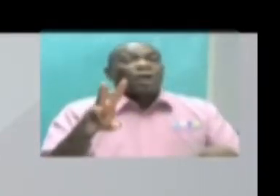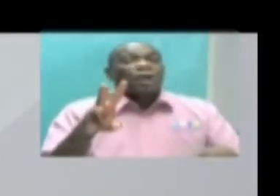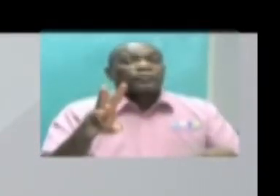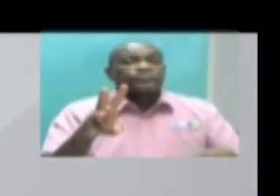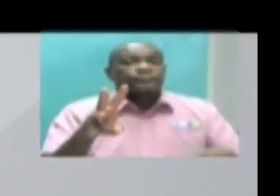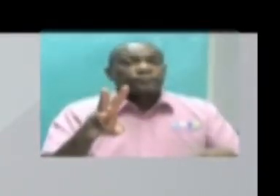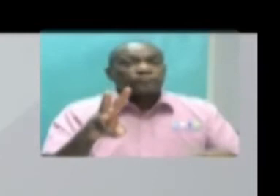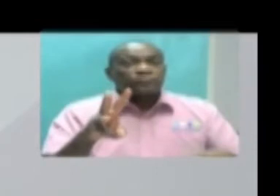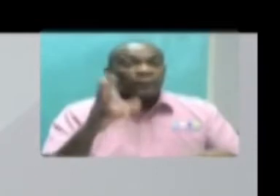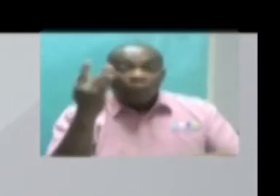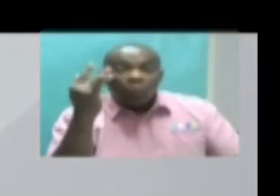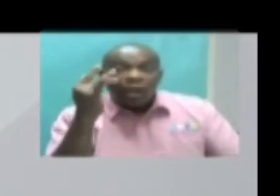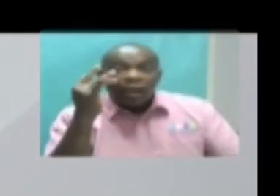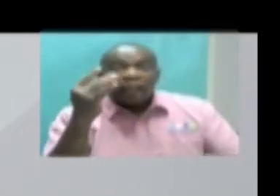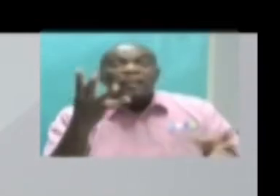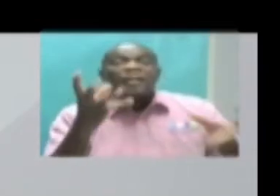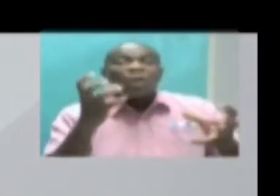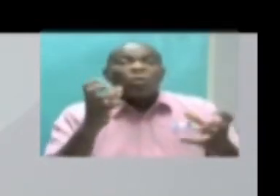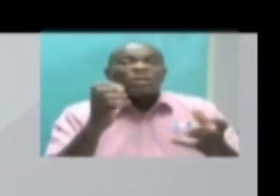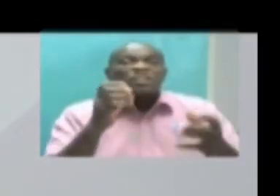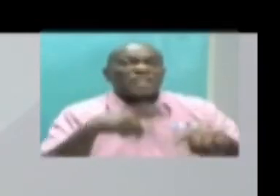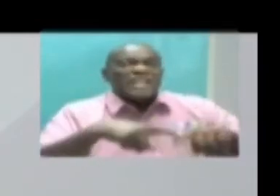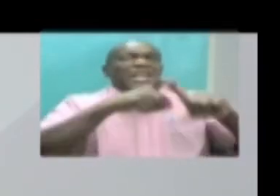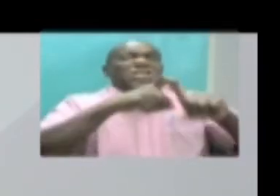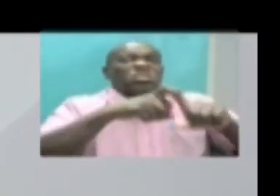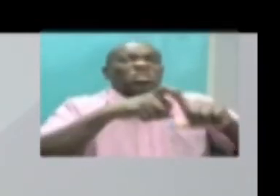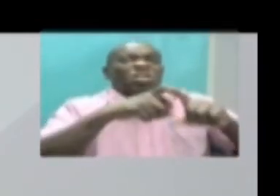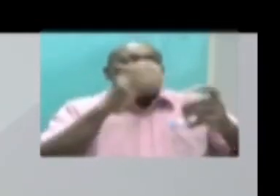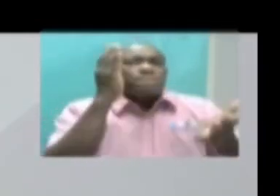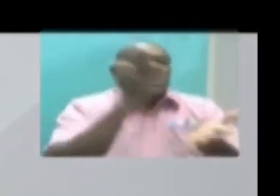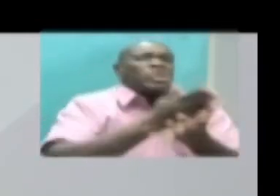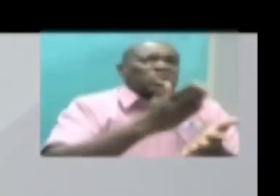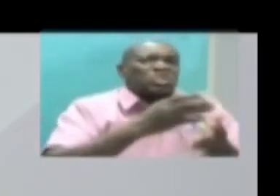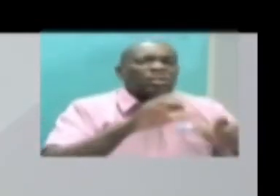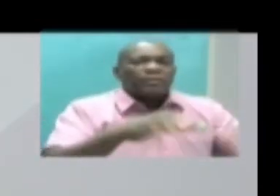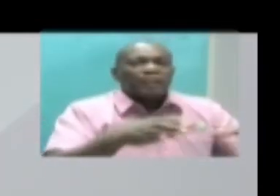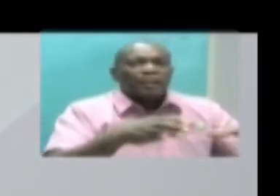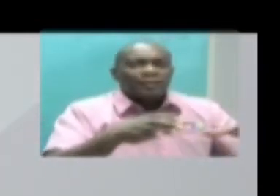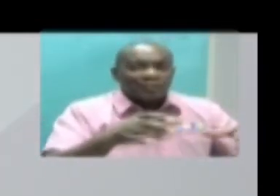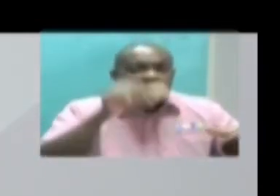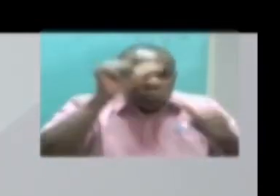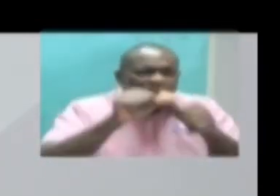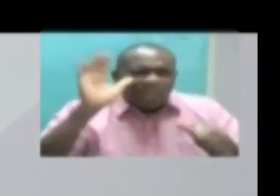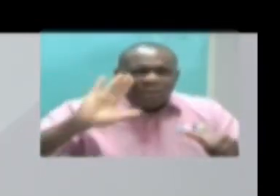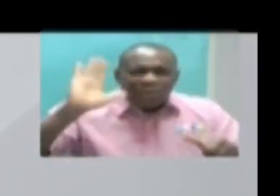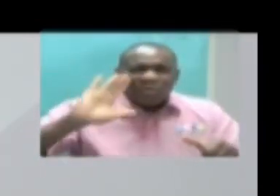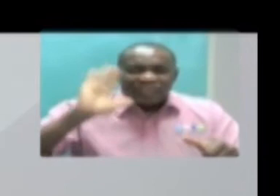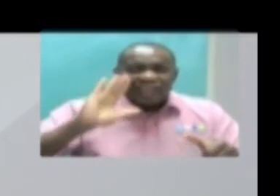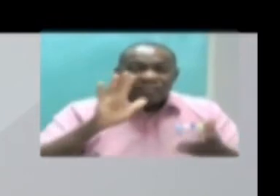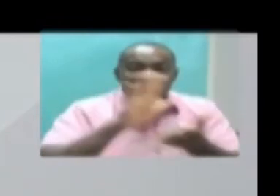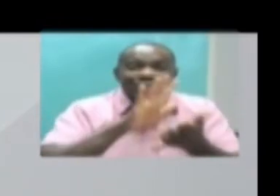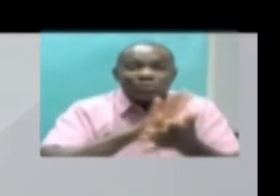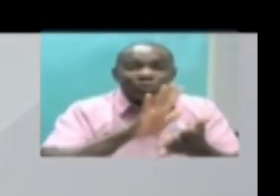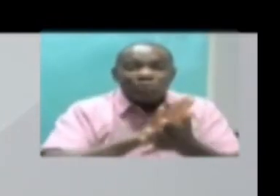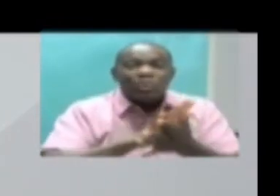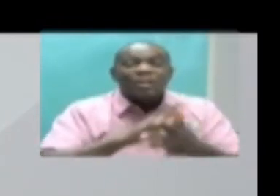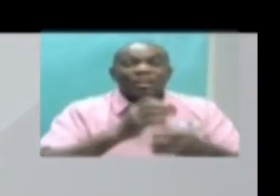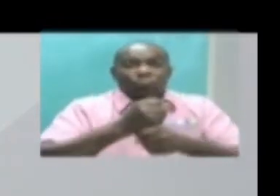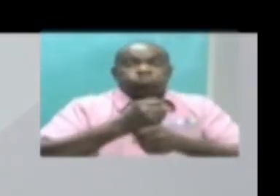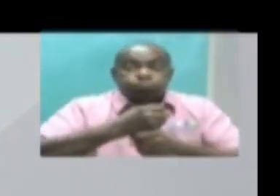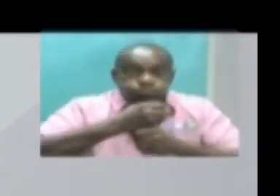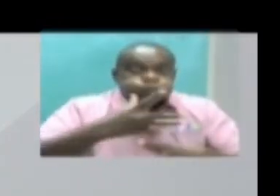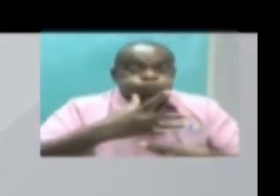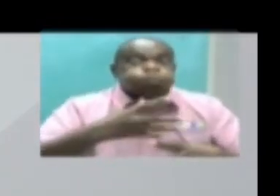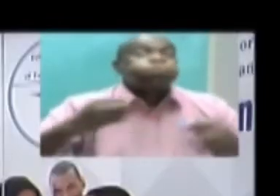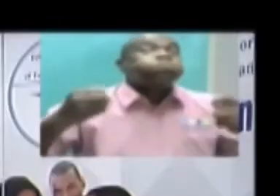disrupt. You know, long ago, you'll hear bomb scare. Mm-hmm. you hear somebody make a phone call and a bomb scare